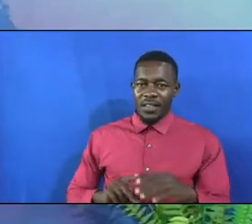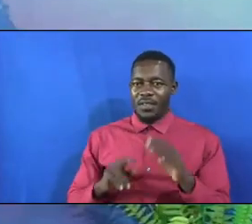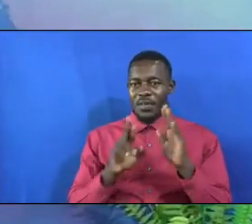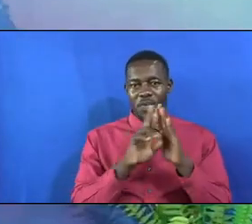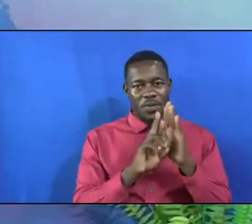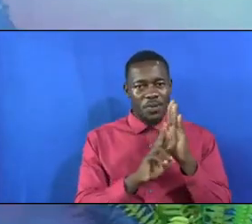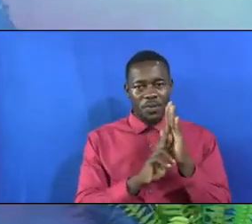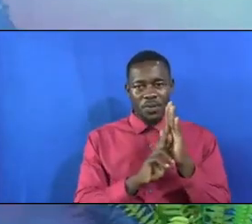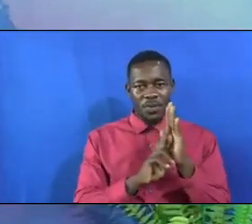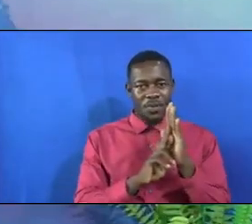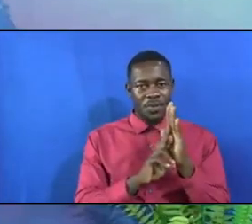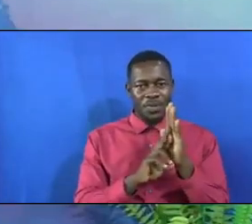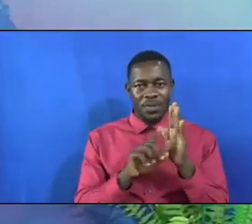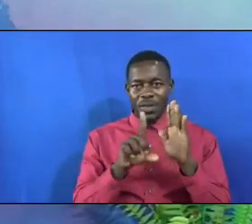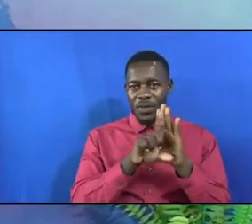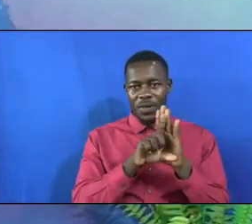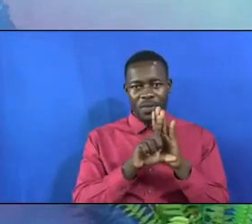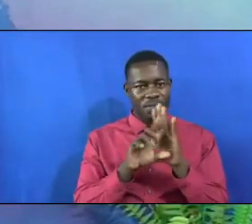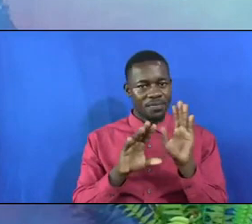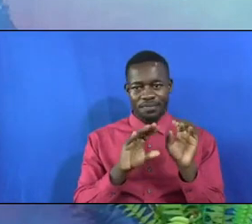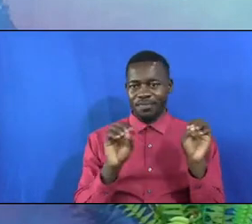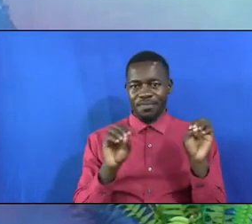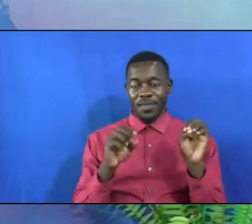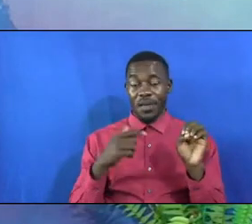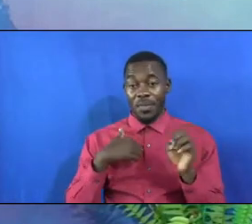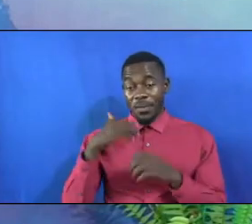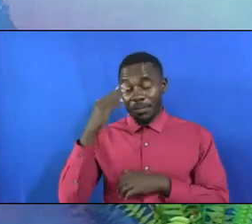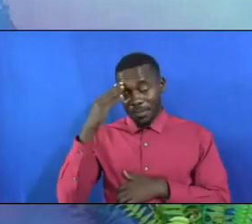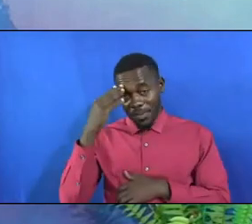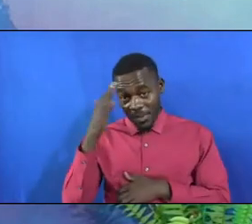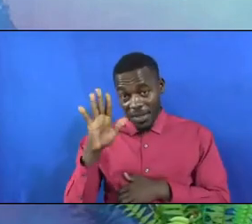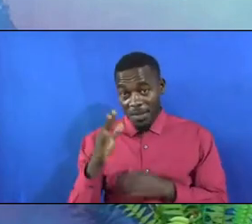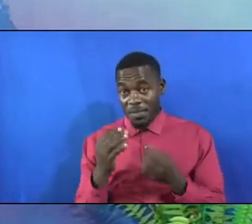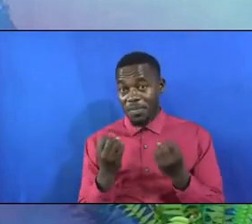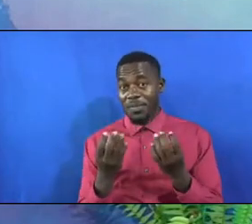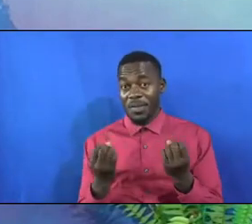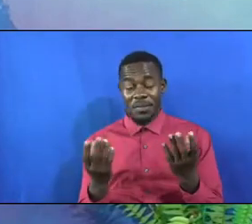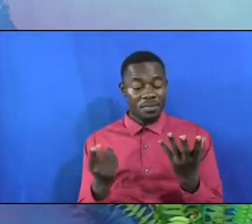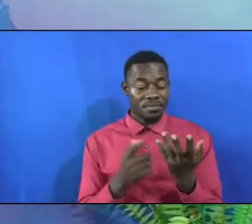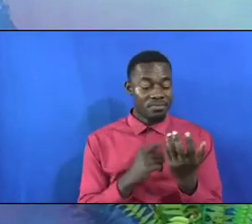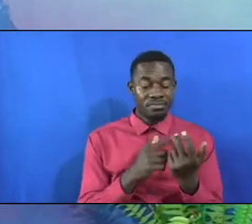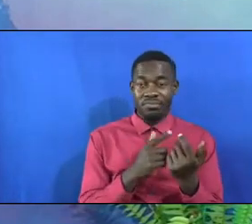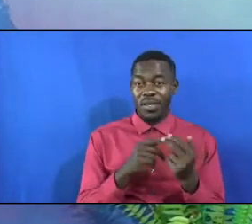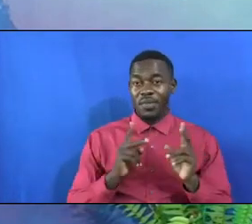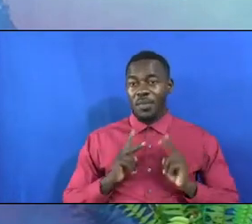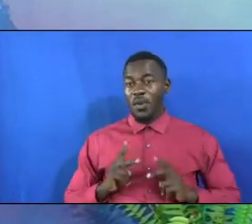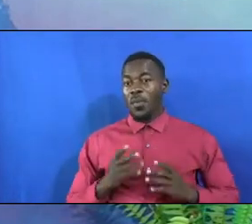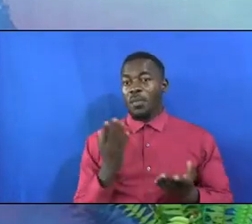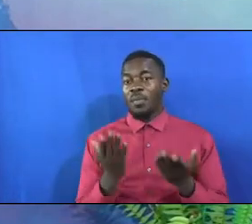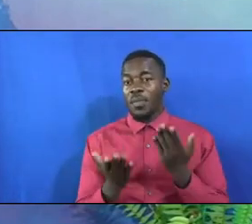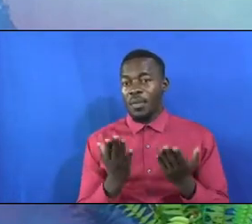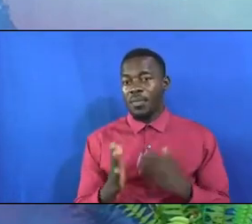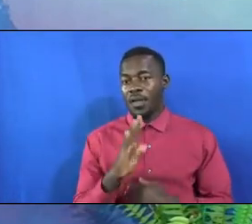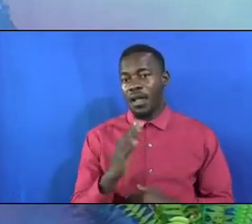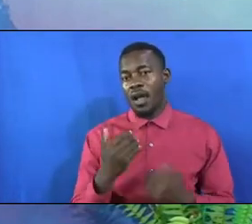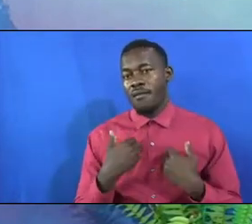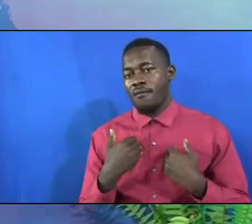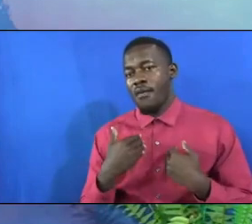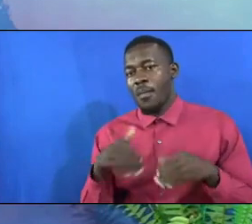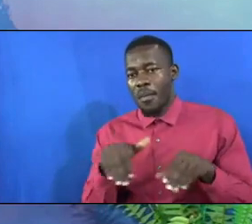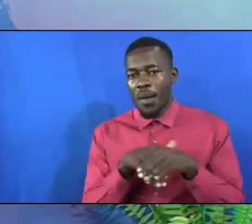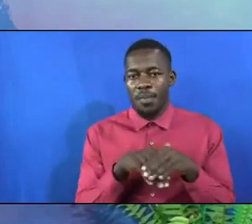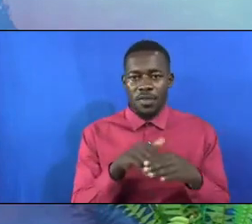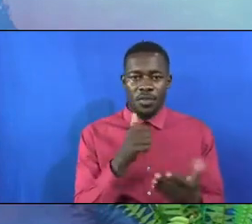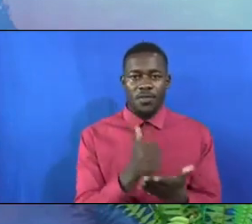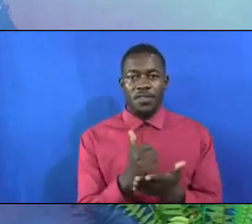do. I don't know how many of us, maybe there are those who work in the state offices